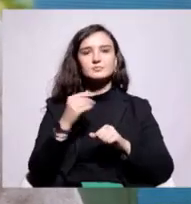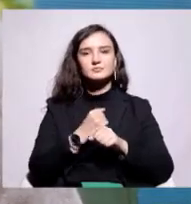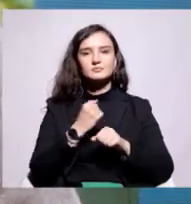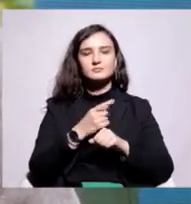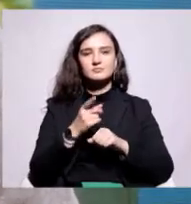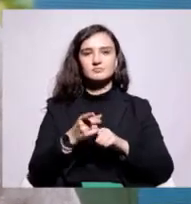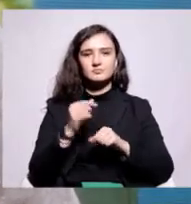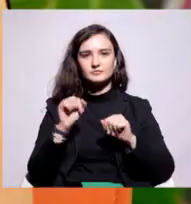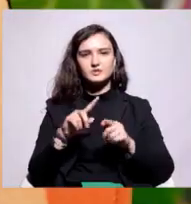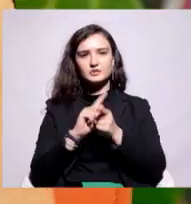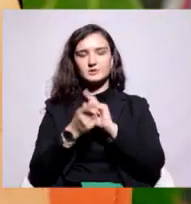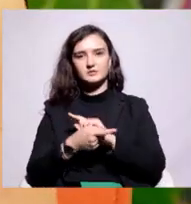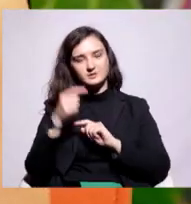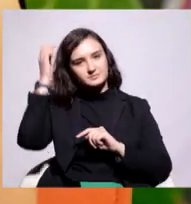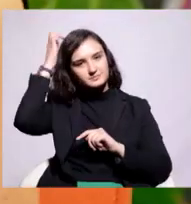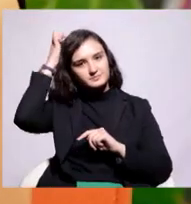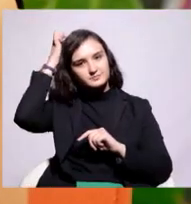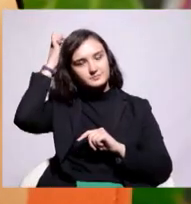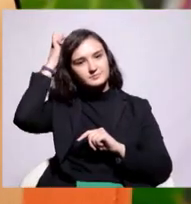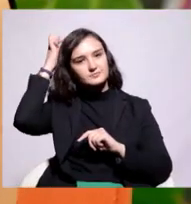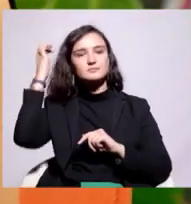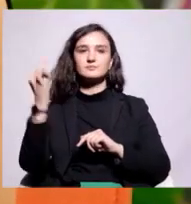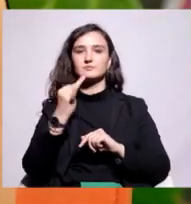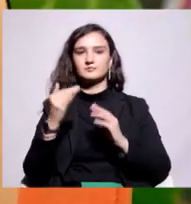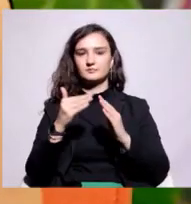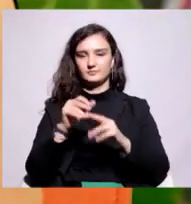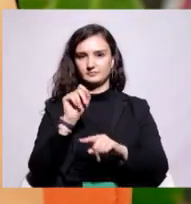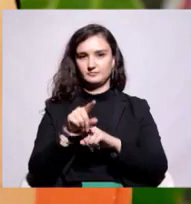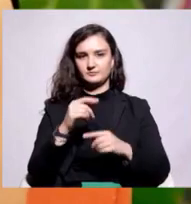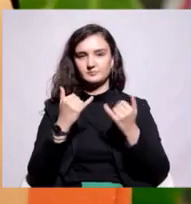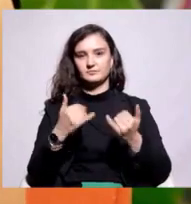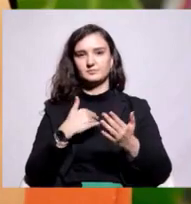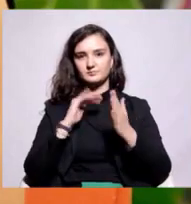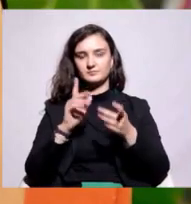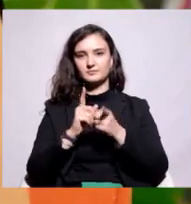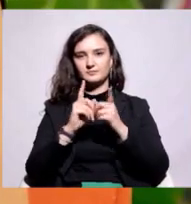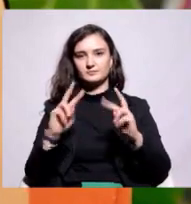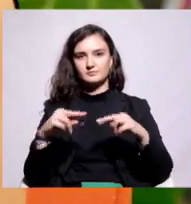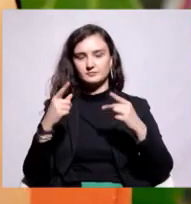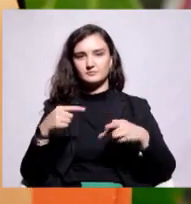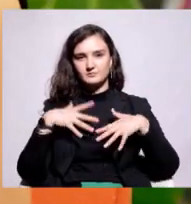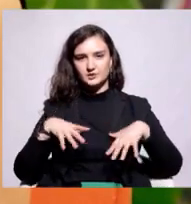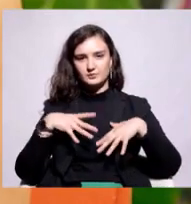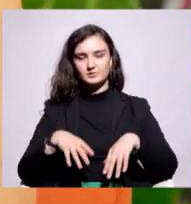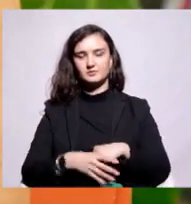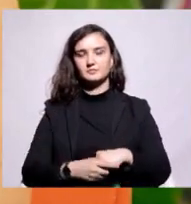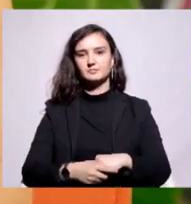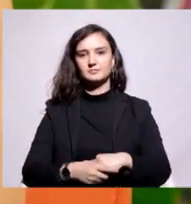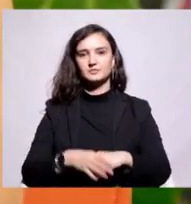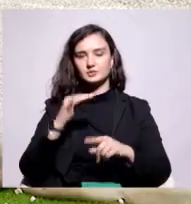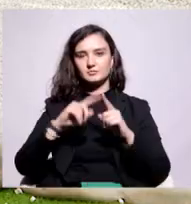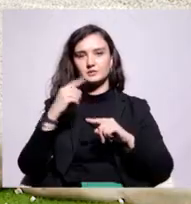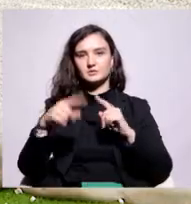think might have changed? Oh, that's a very interesting homework. Now I'm going to translate it into Georgian.